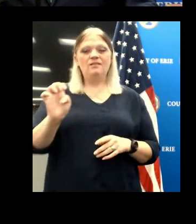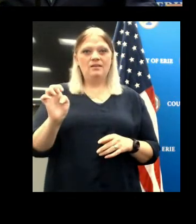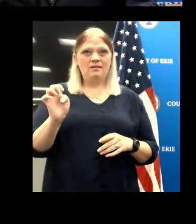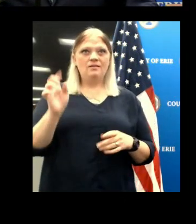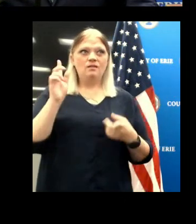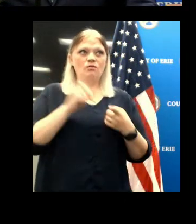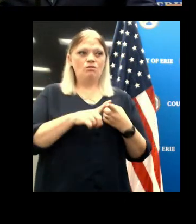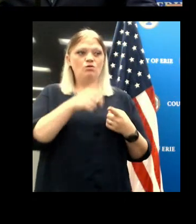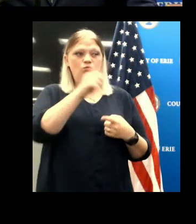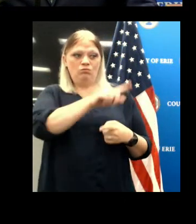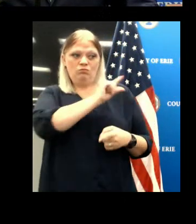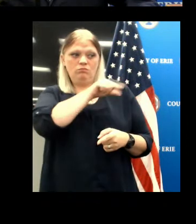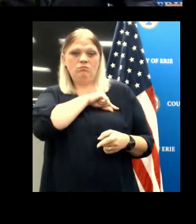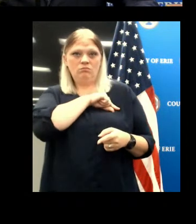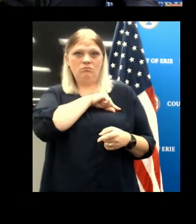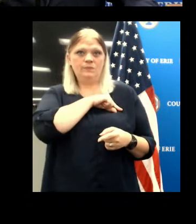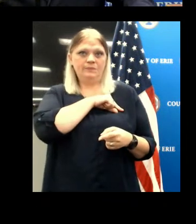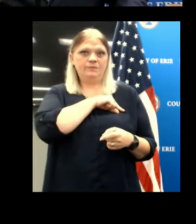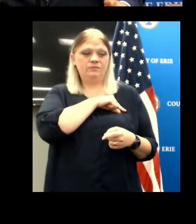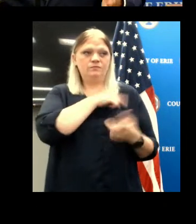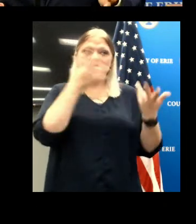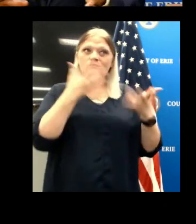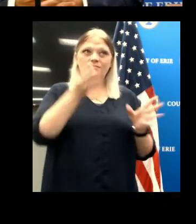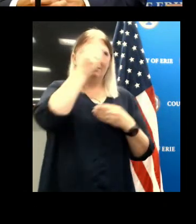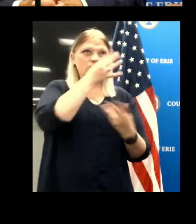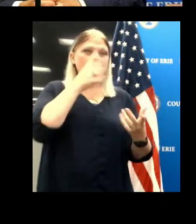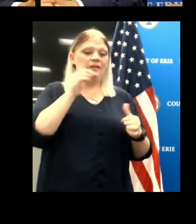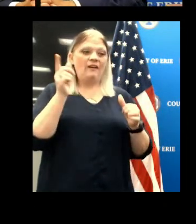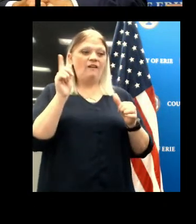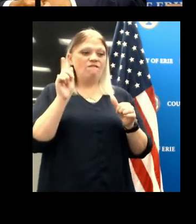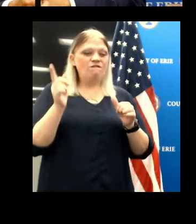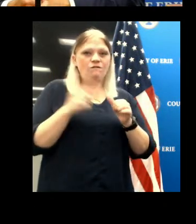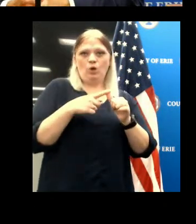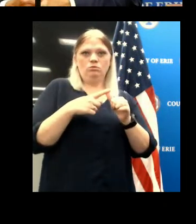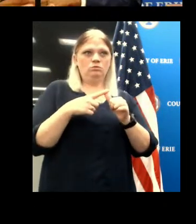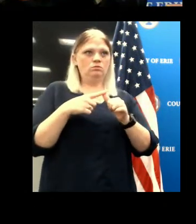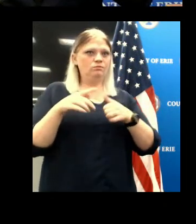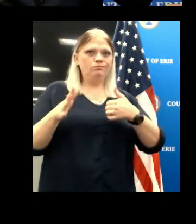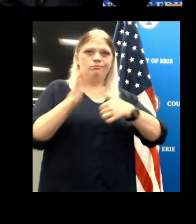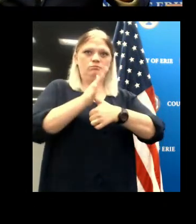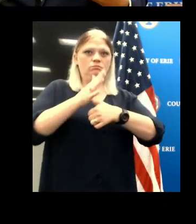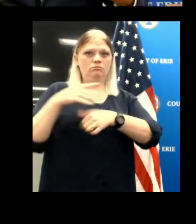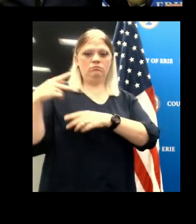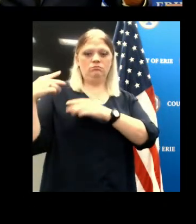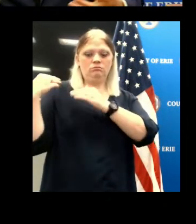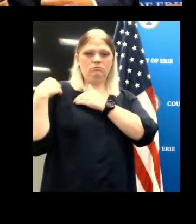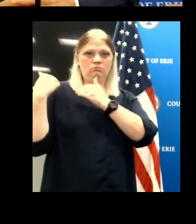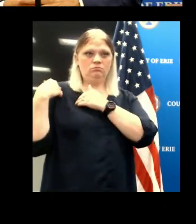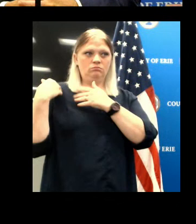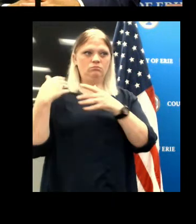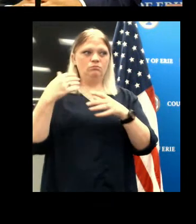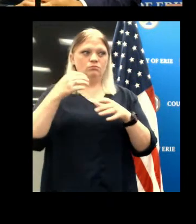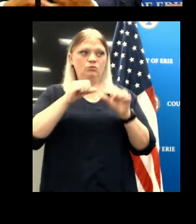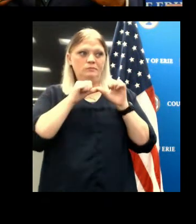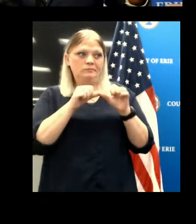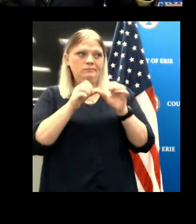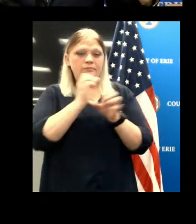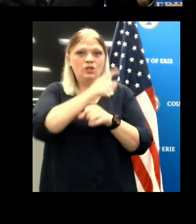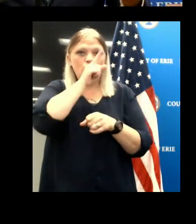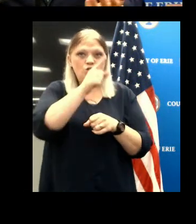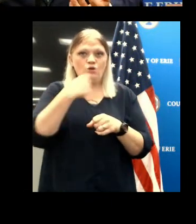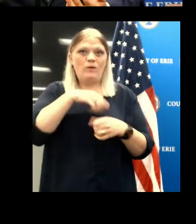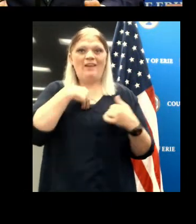equipment to those who qualify. And as we noted, our first responsibility has been maintaining and ensuring the PPE for